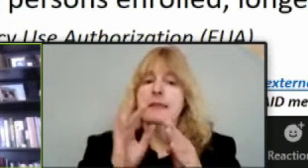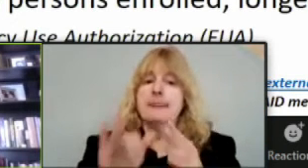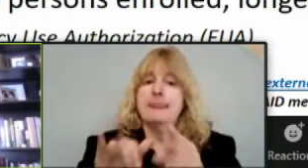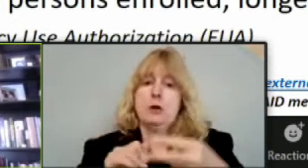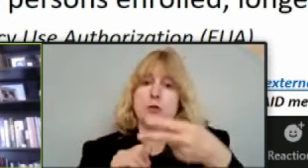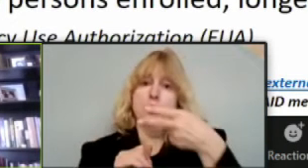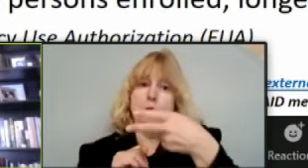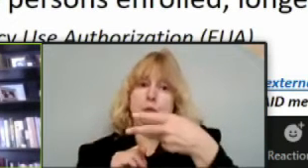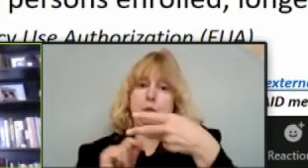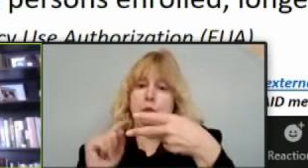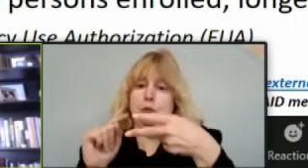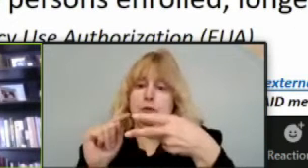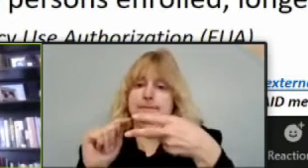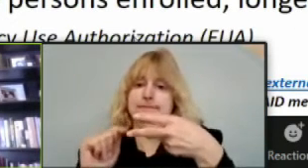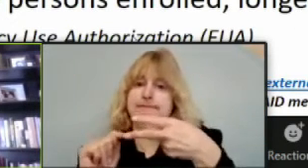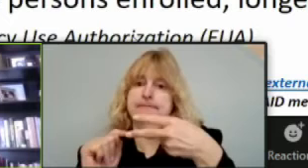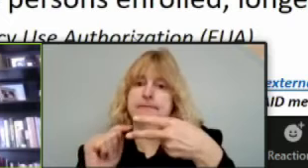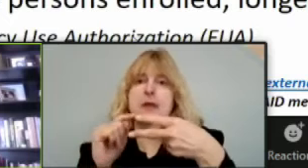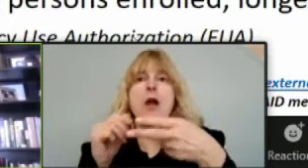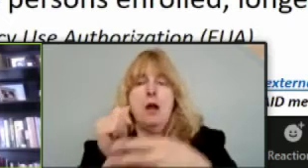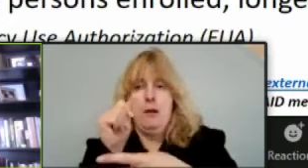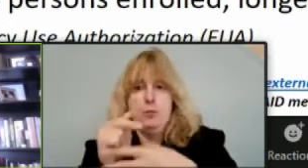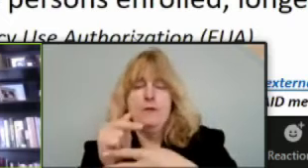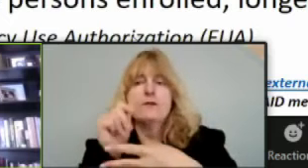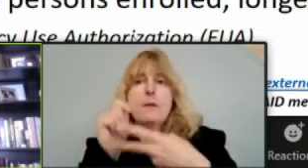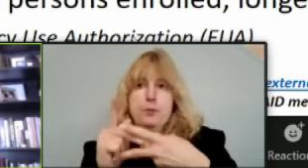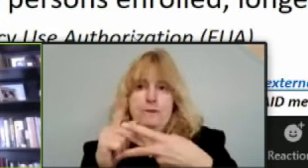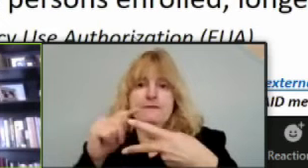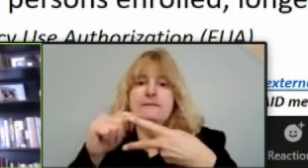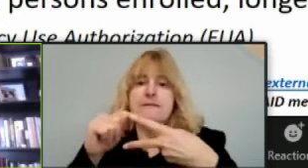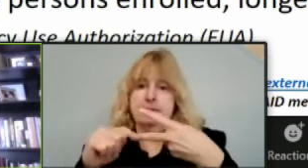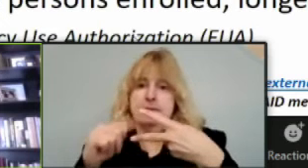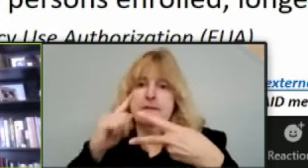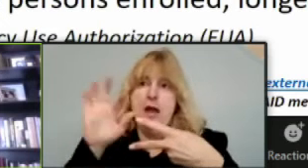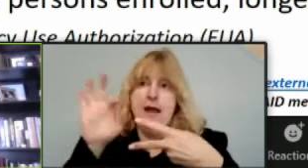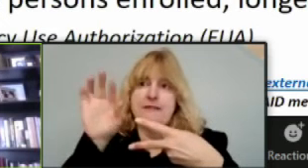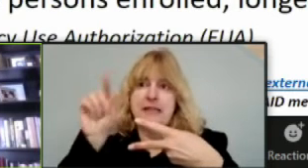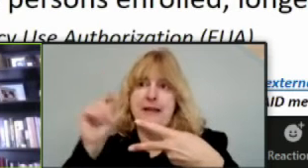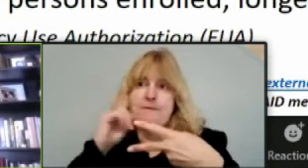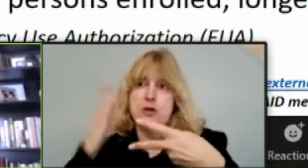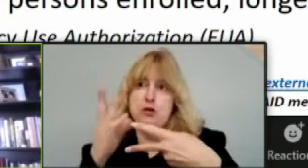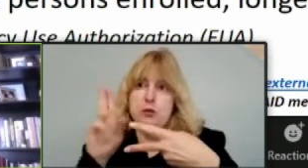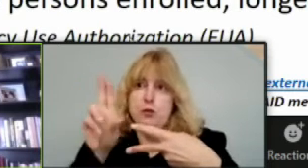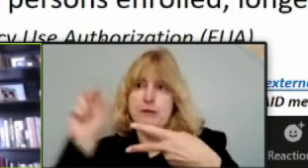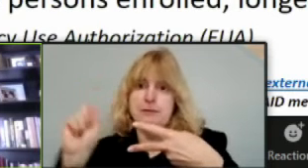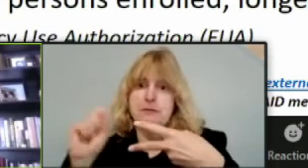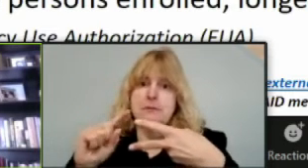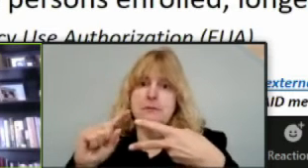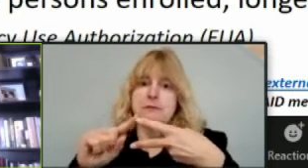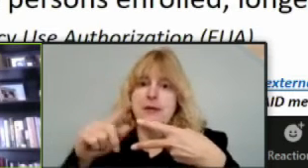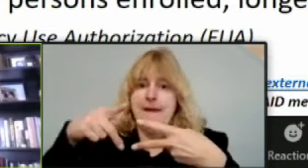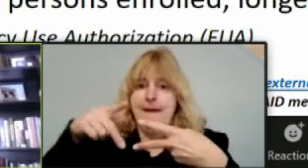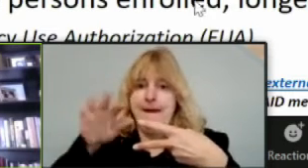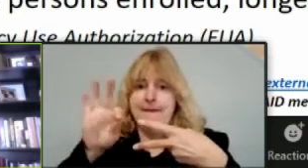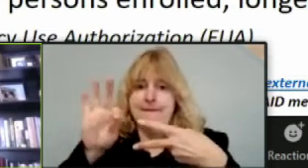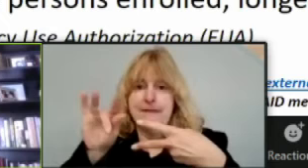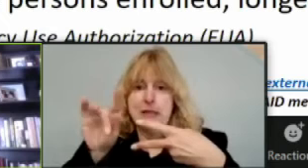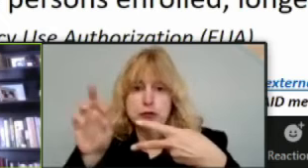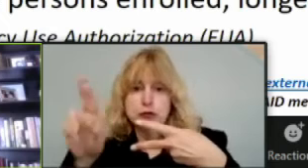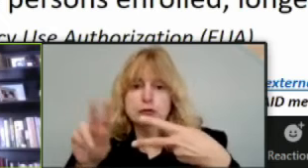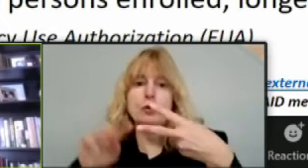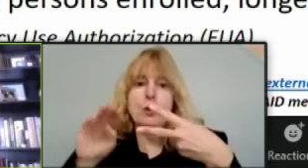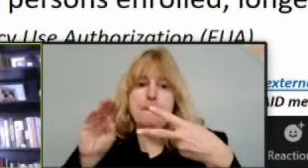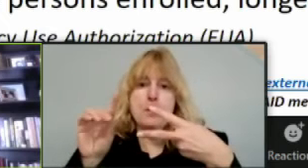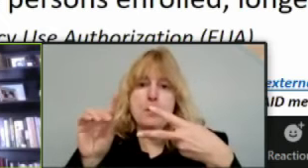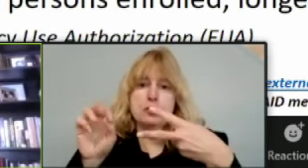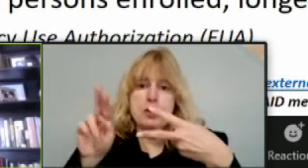which means that they can be used under the circumstances of this pandemic that we're in. But note that there's some